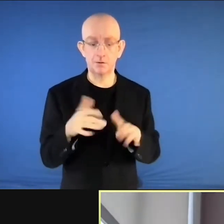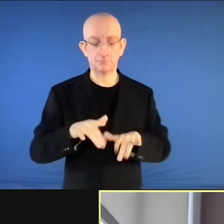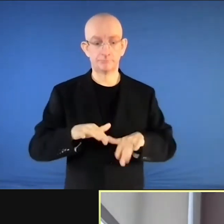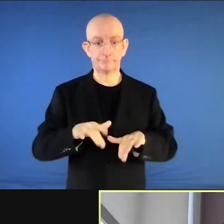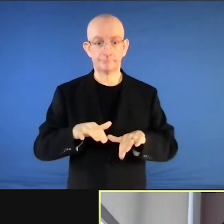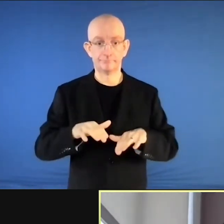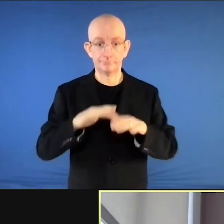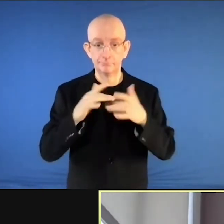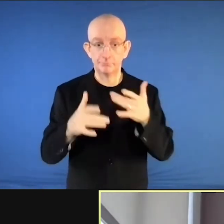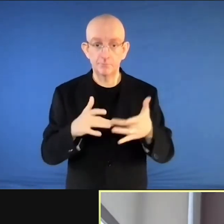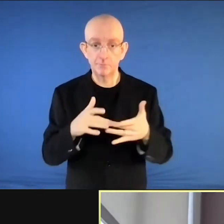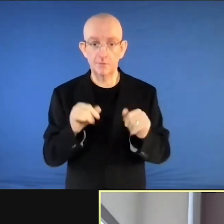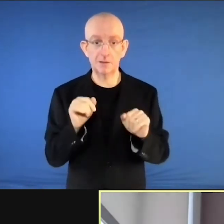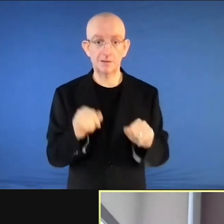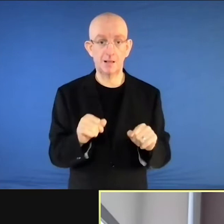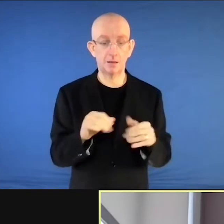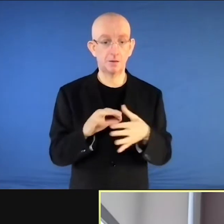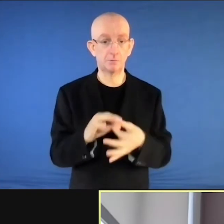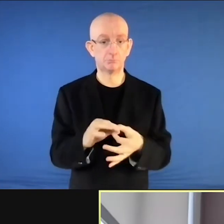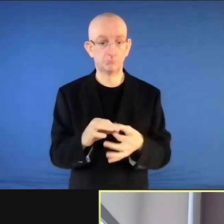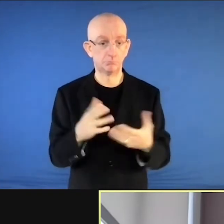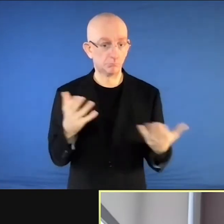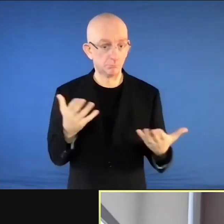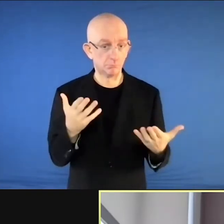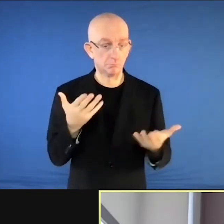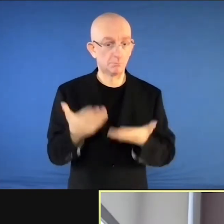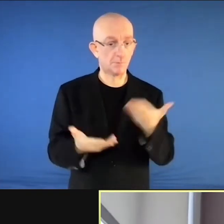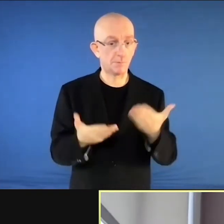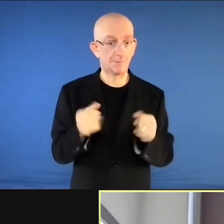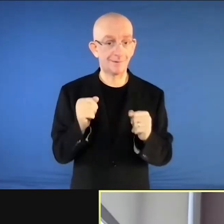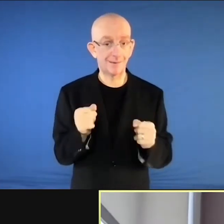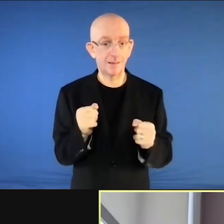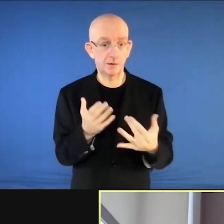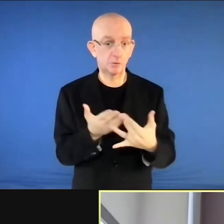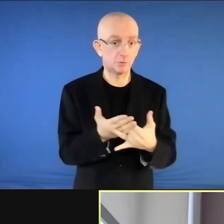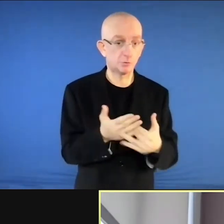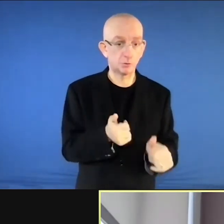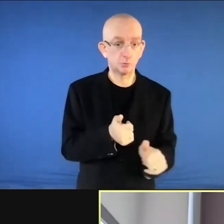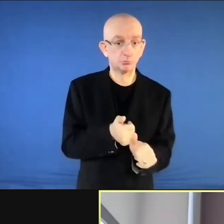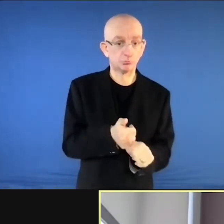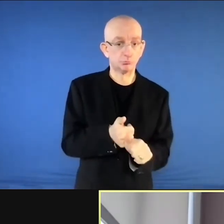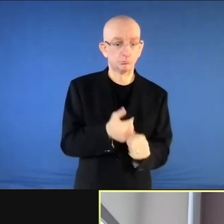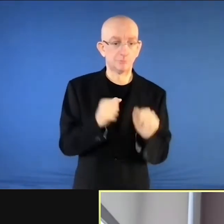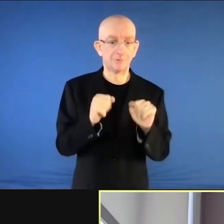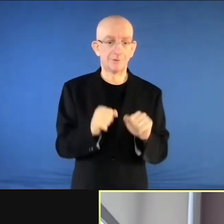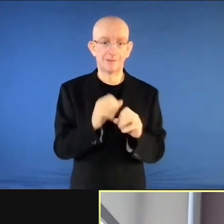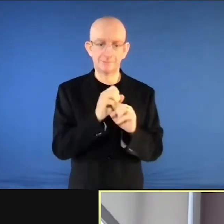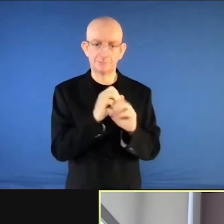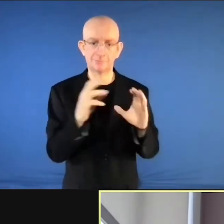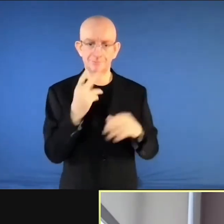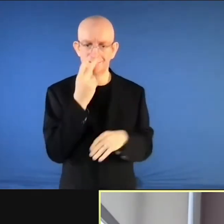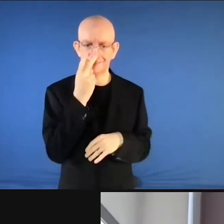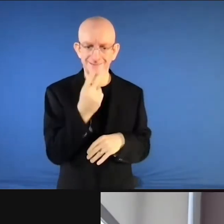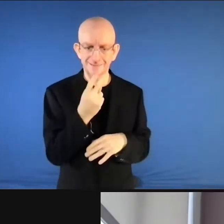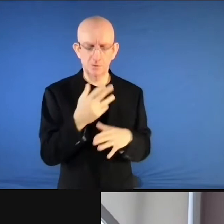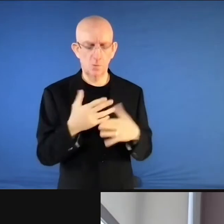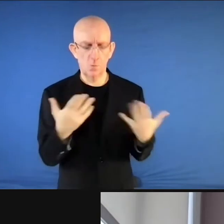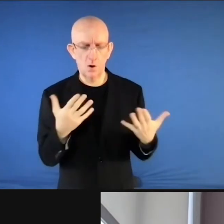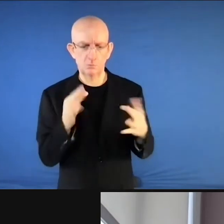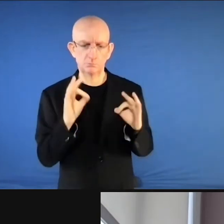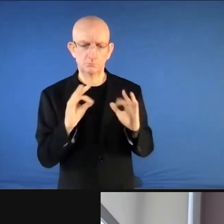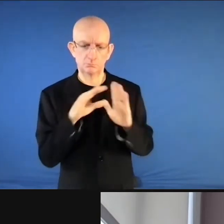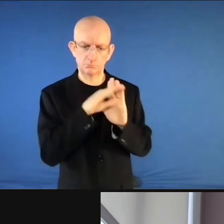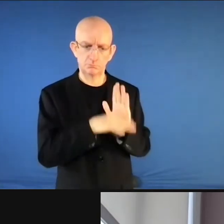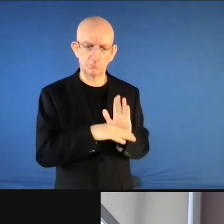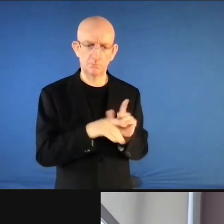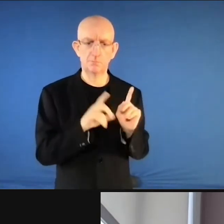general ethical principles are insufficient and they needed to be complemented. Okay, thank you. And